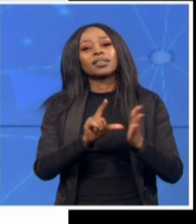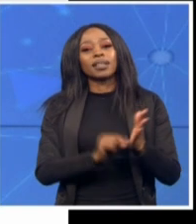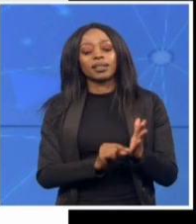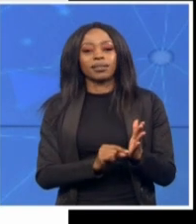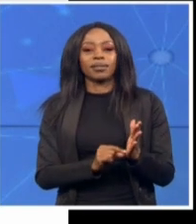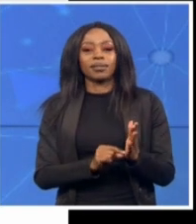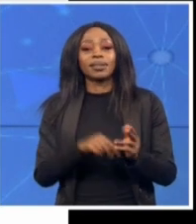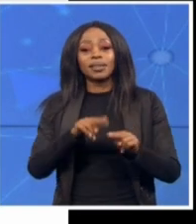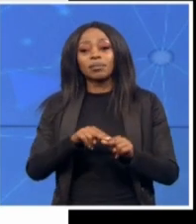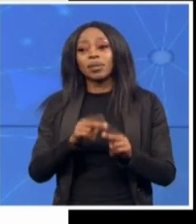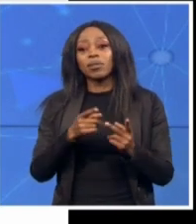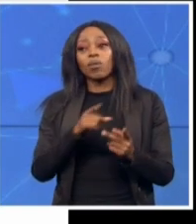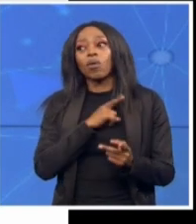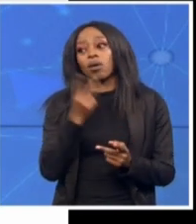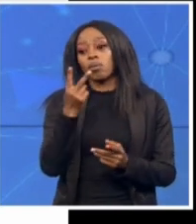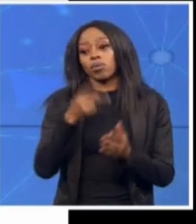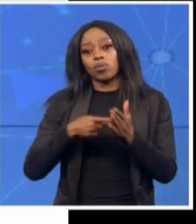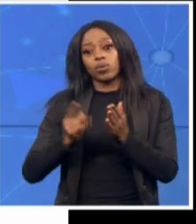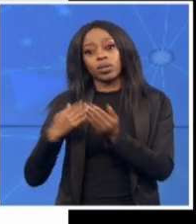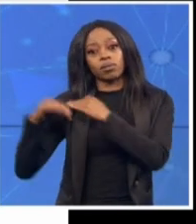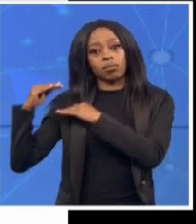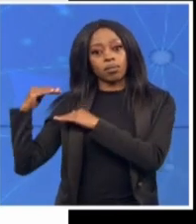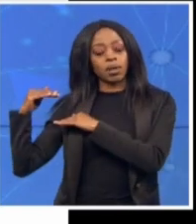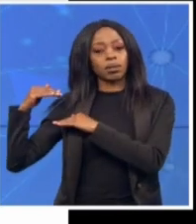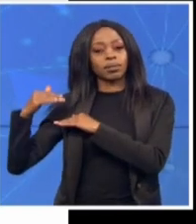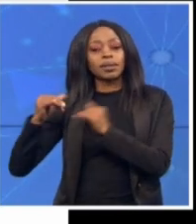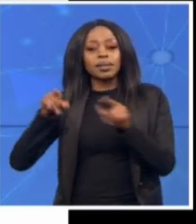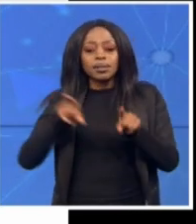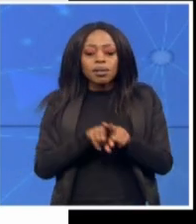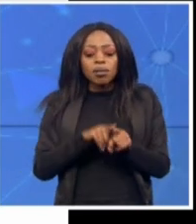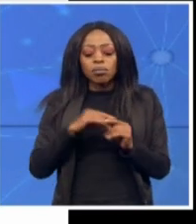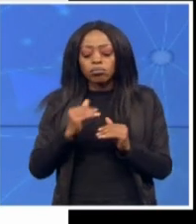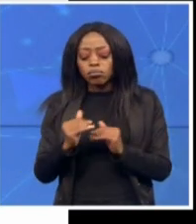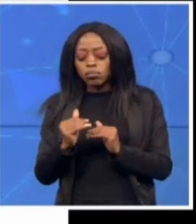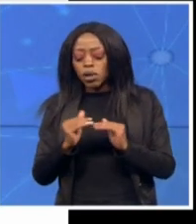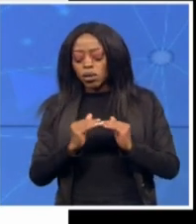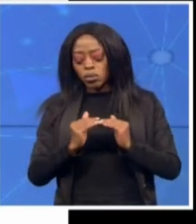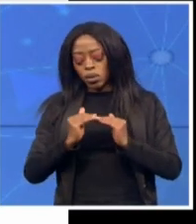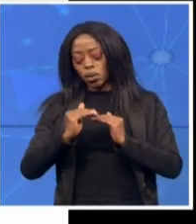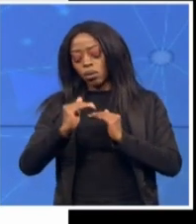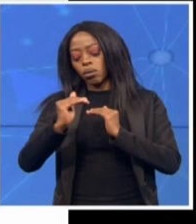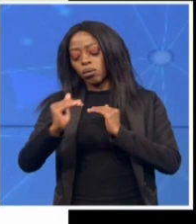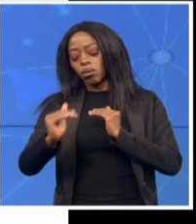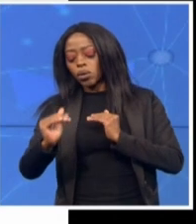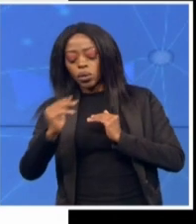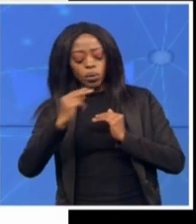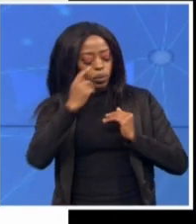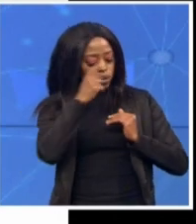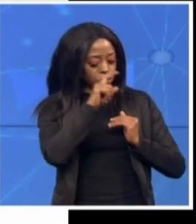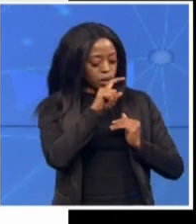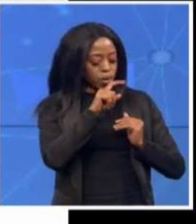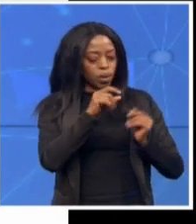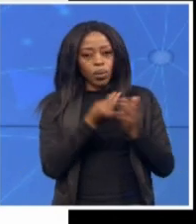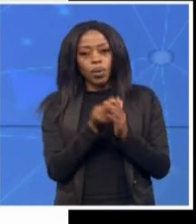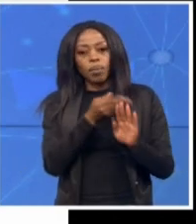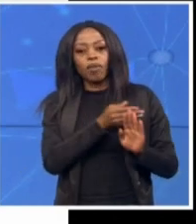pattern which we have is very similar and consistent with prior reports. So you see a big blip of reported deaths, but it is actually